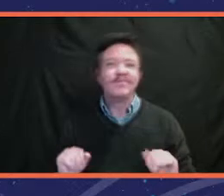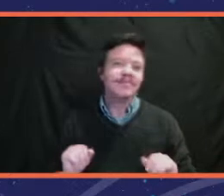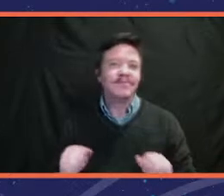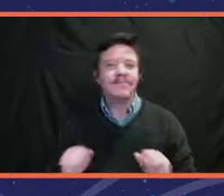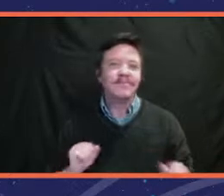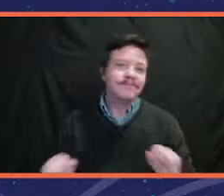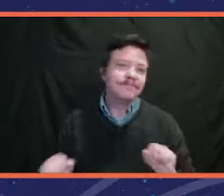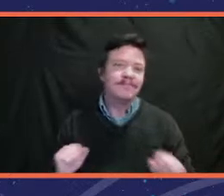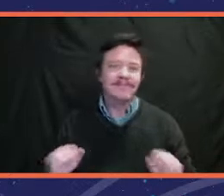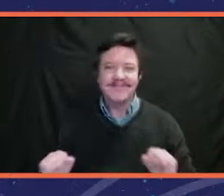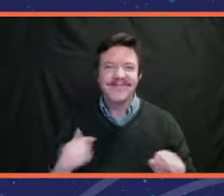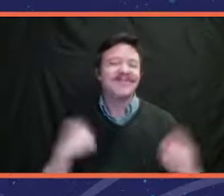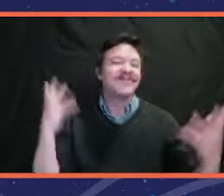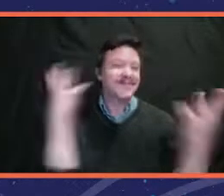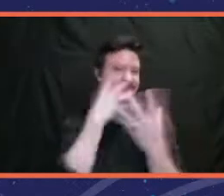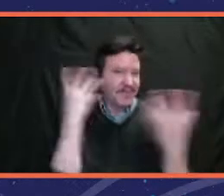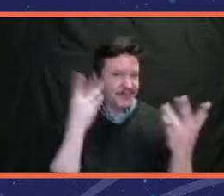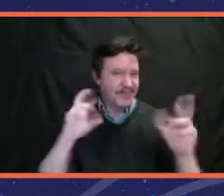Beautiful.